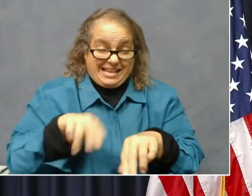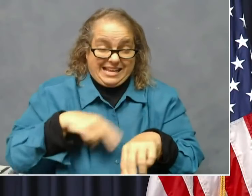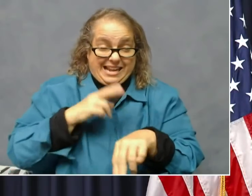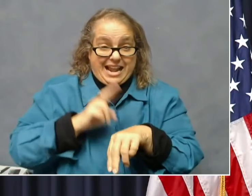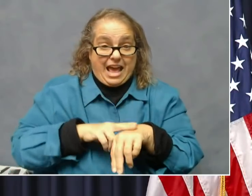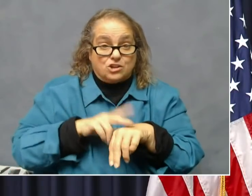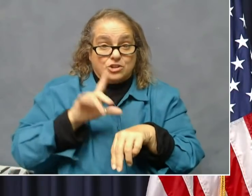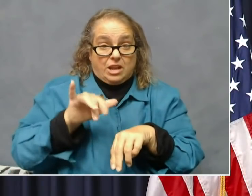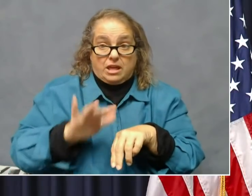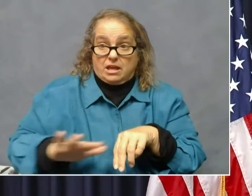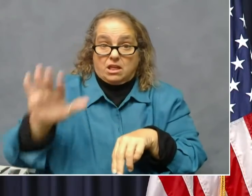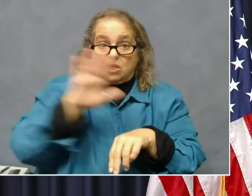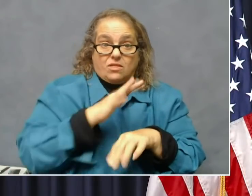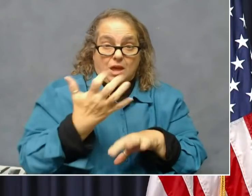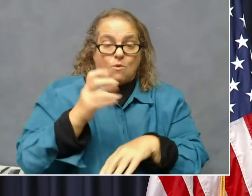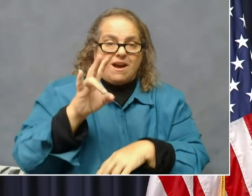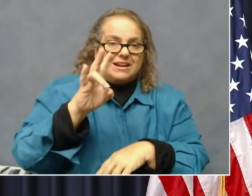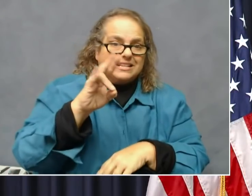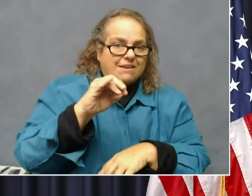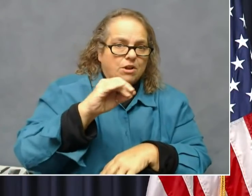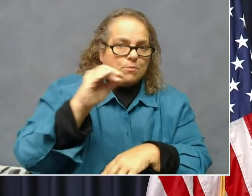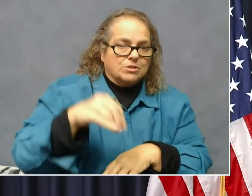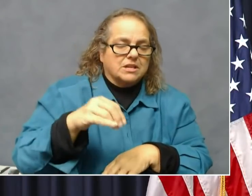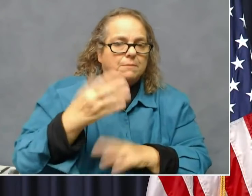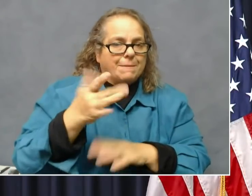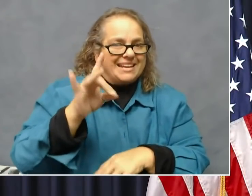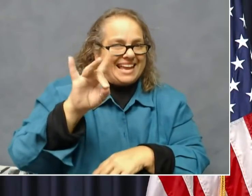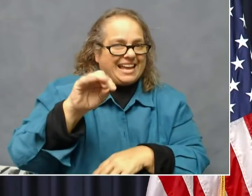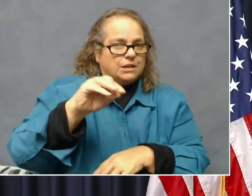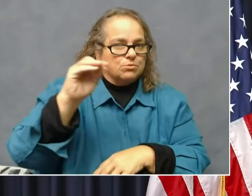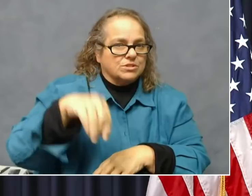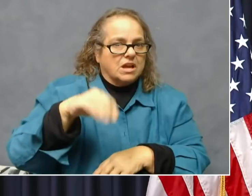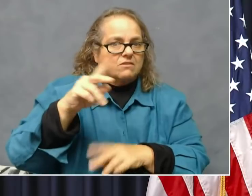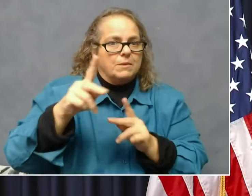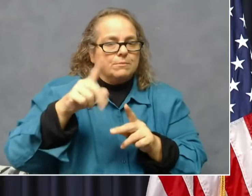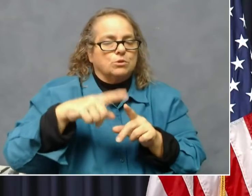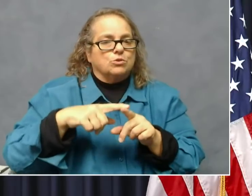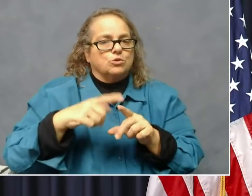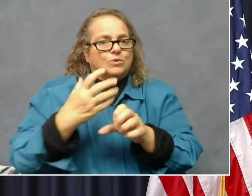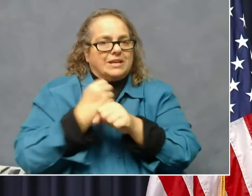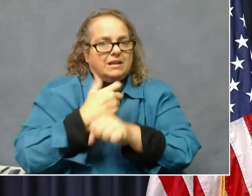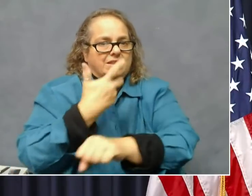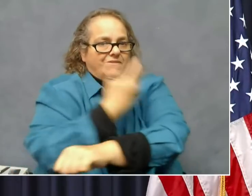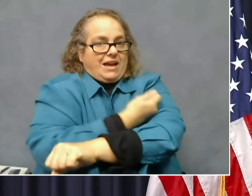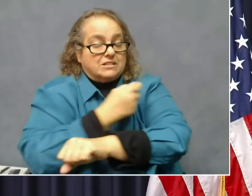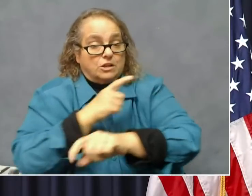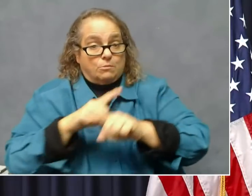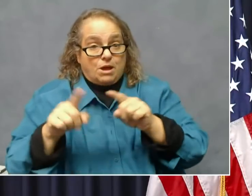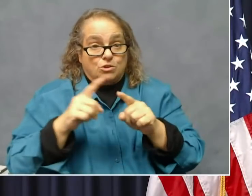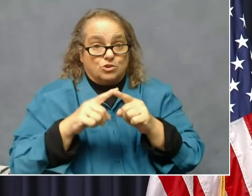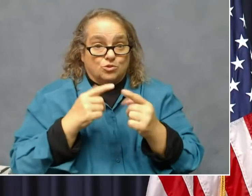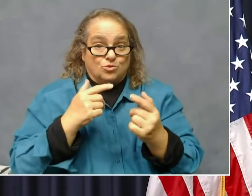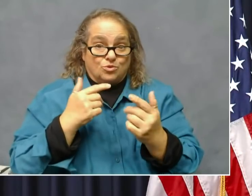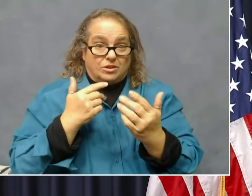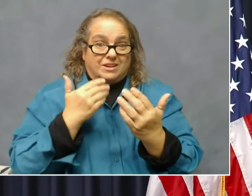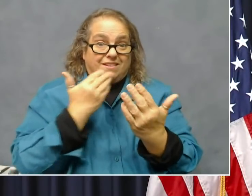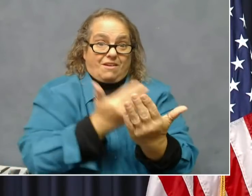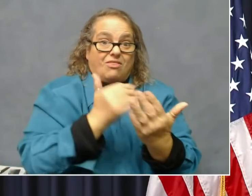80% of individuals to take the vaccine. Obviously, getting there is going to require us having more knowledge